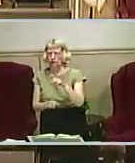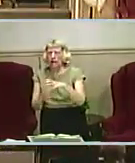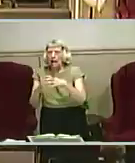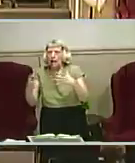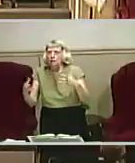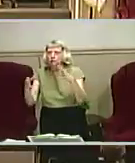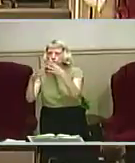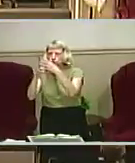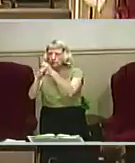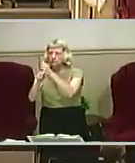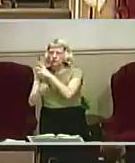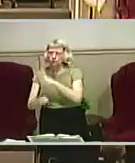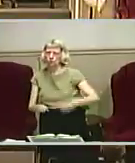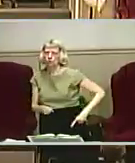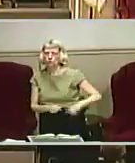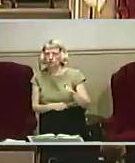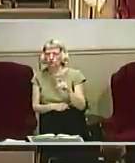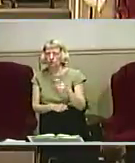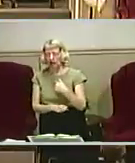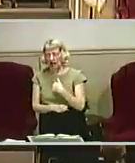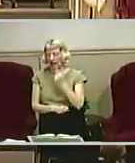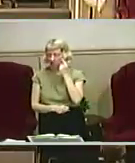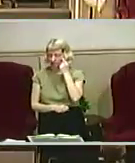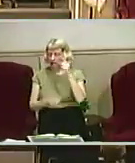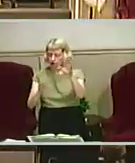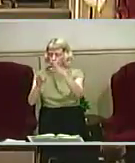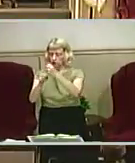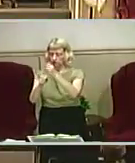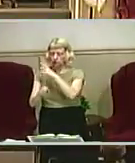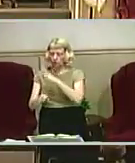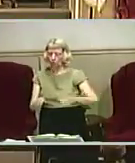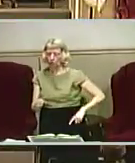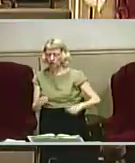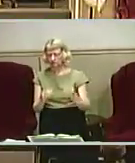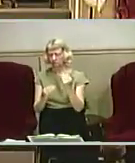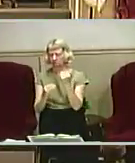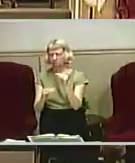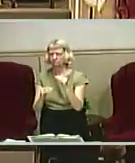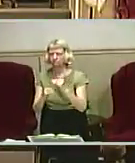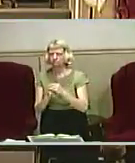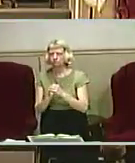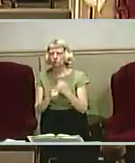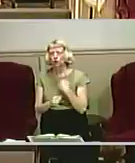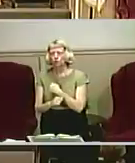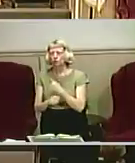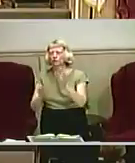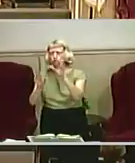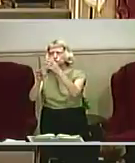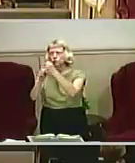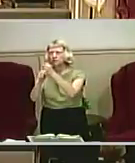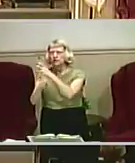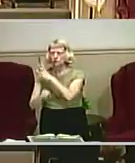trust in the Lord? I think we trust in the Lord to a certain point. We trust in the Lord to the point where